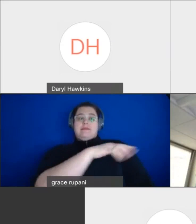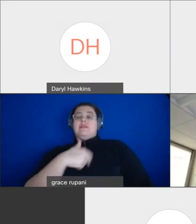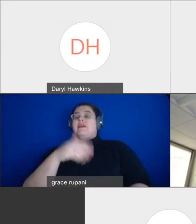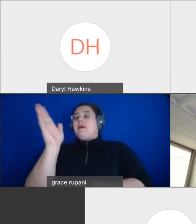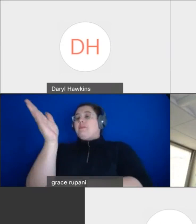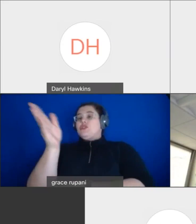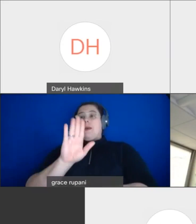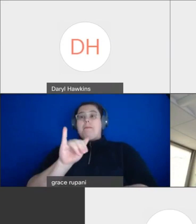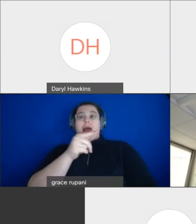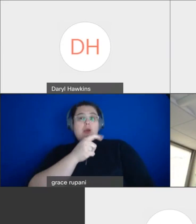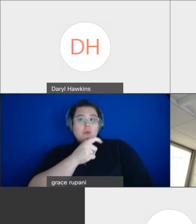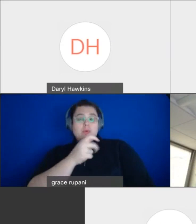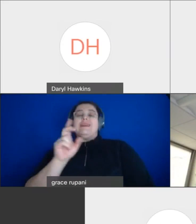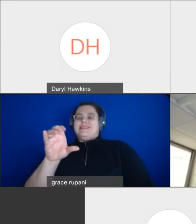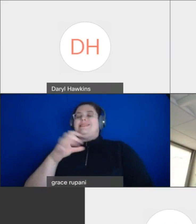Health